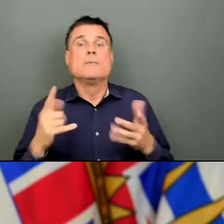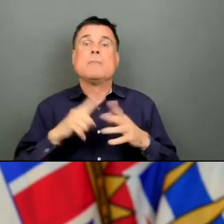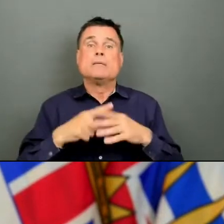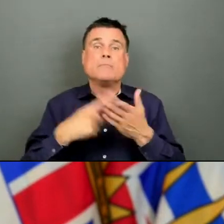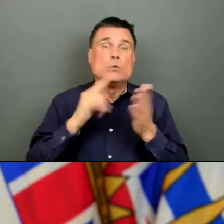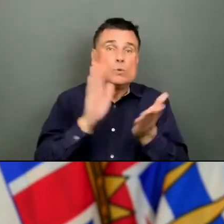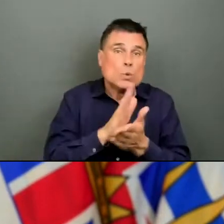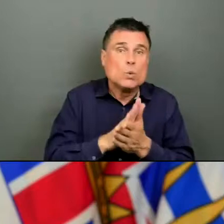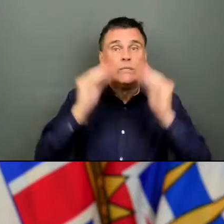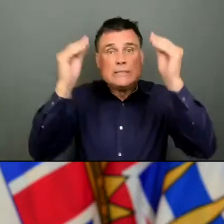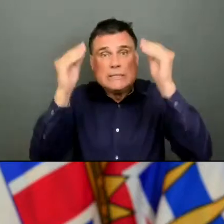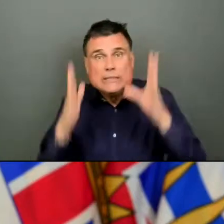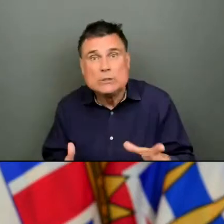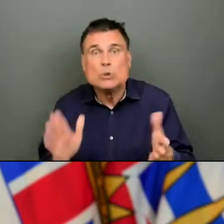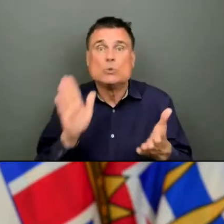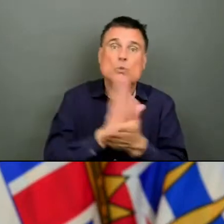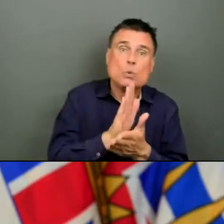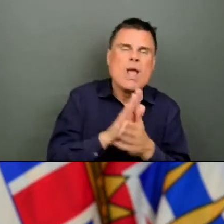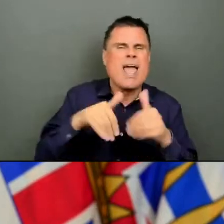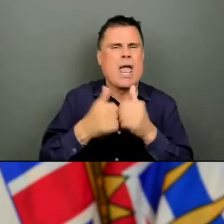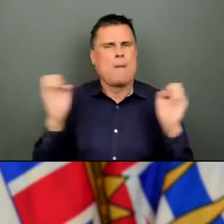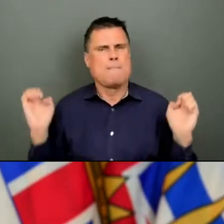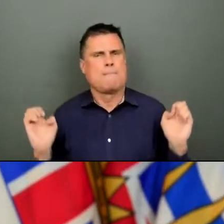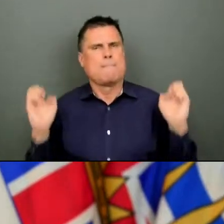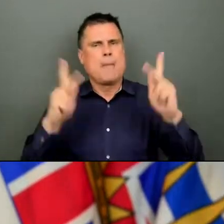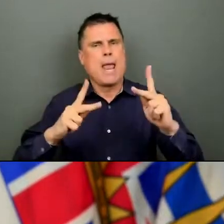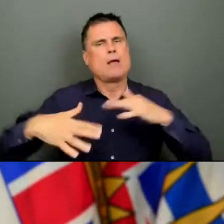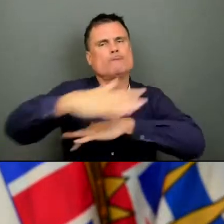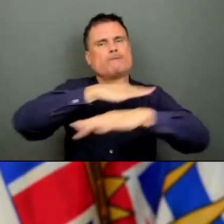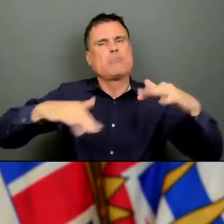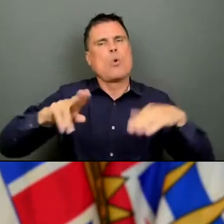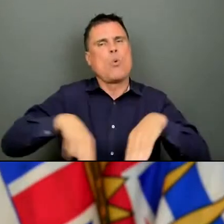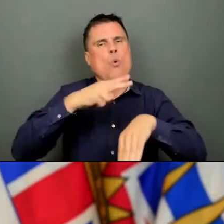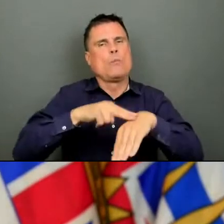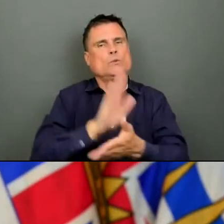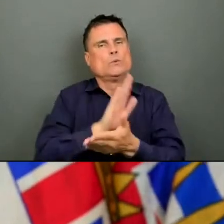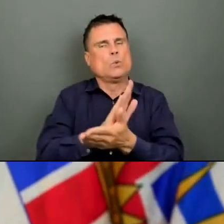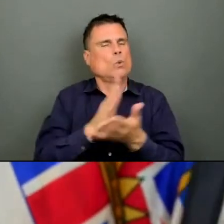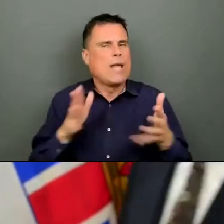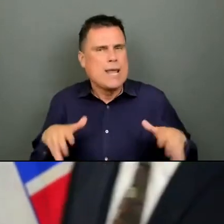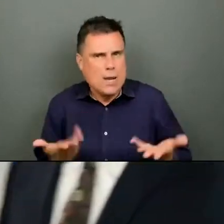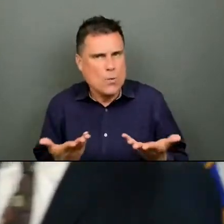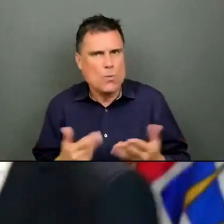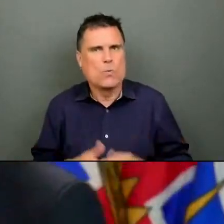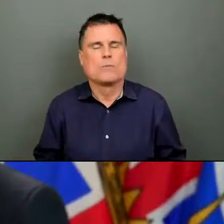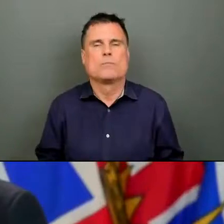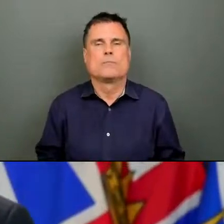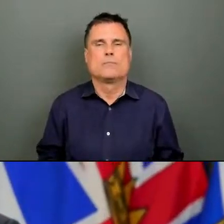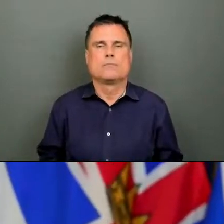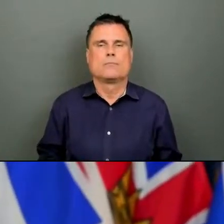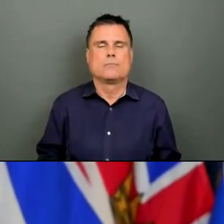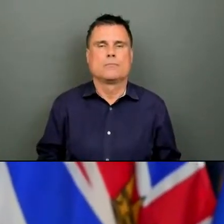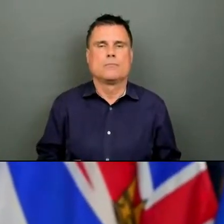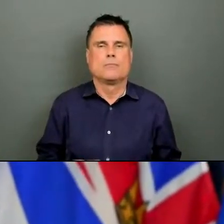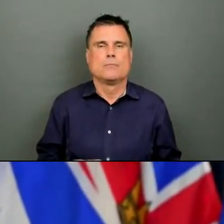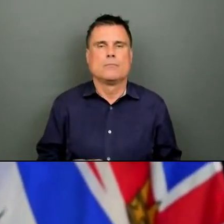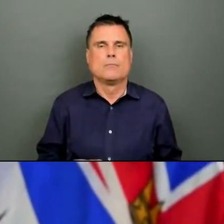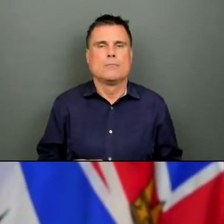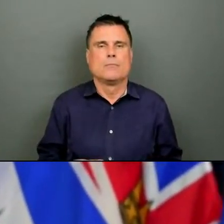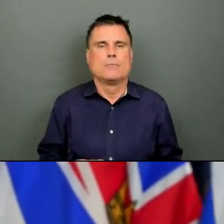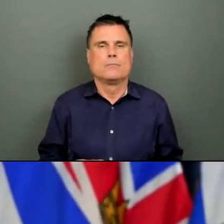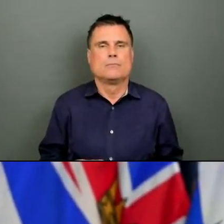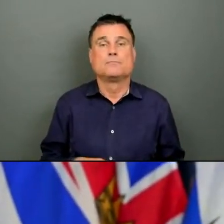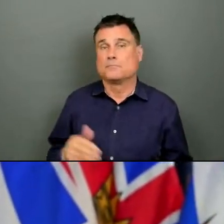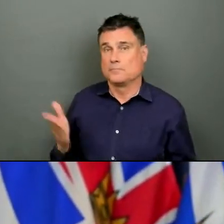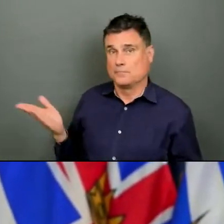environment in schools. Just a couple of other things